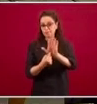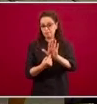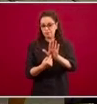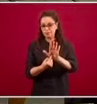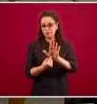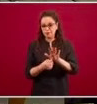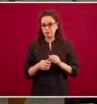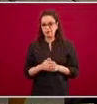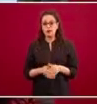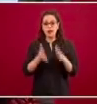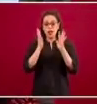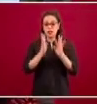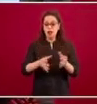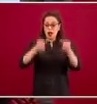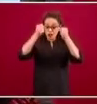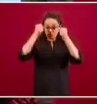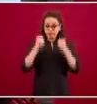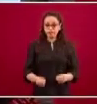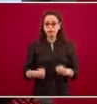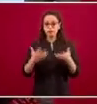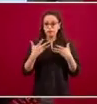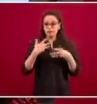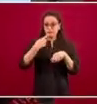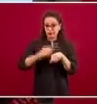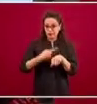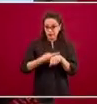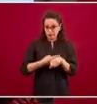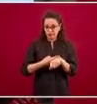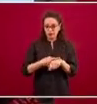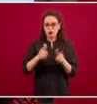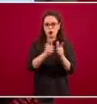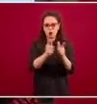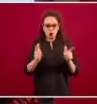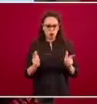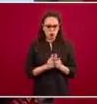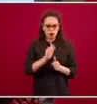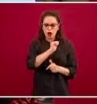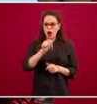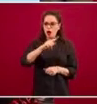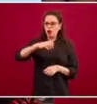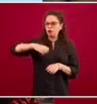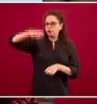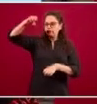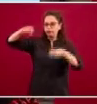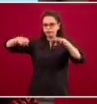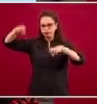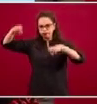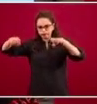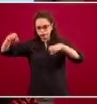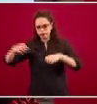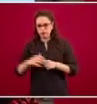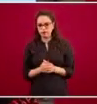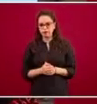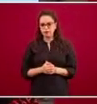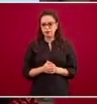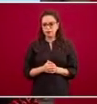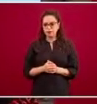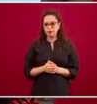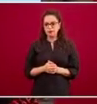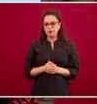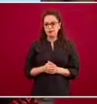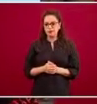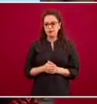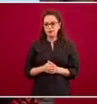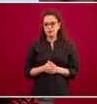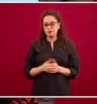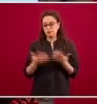distribution of confirmed cases per age group. And here we also have the relation